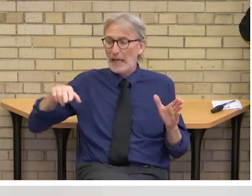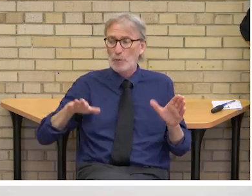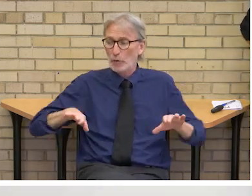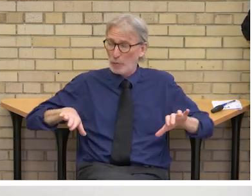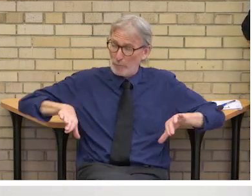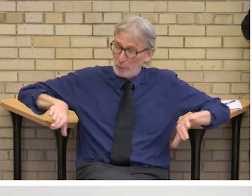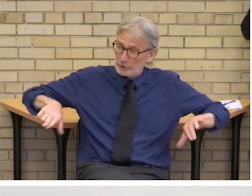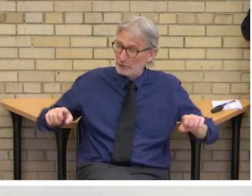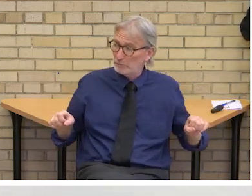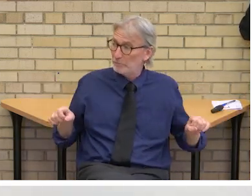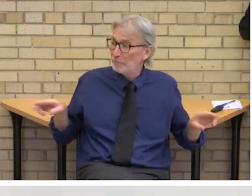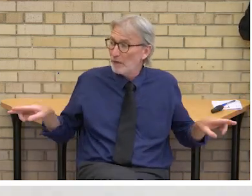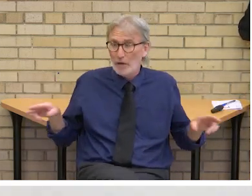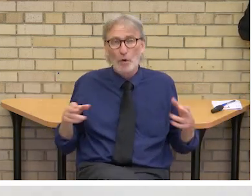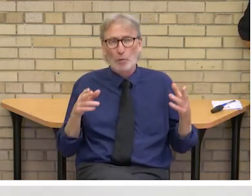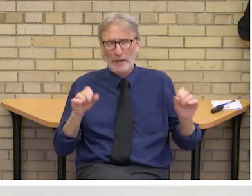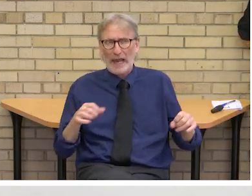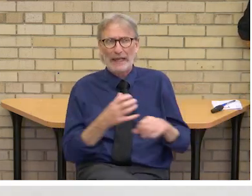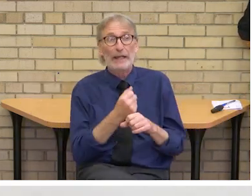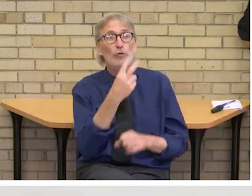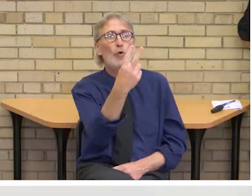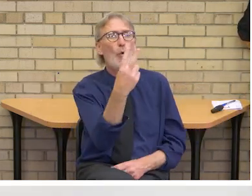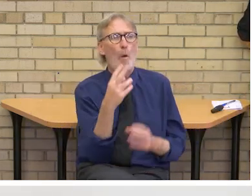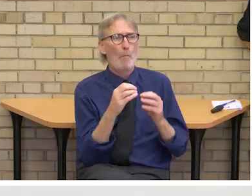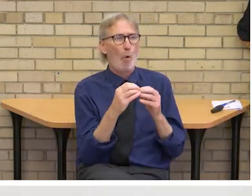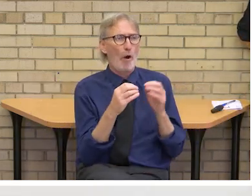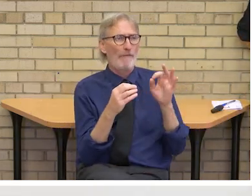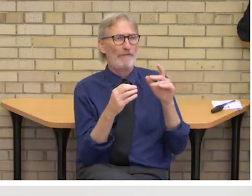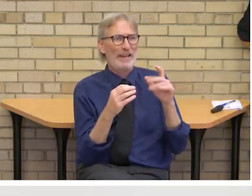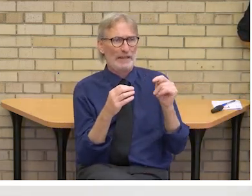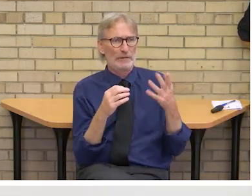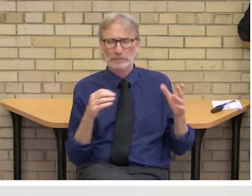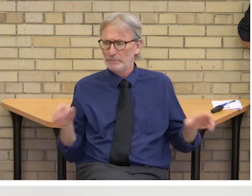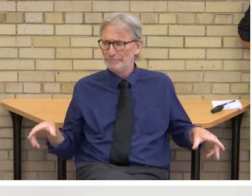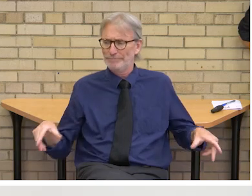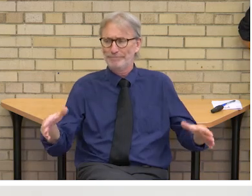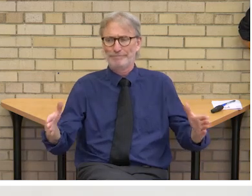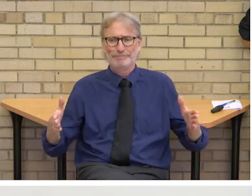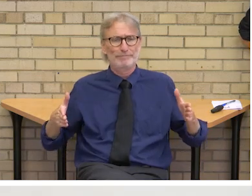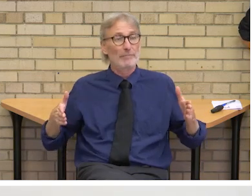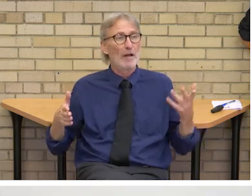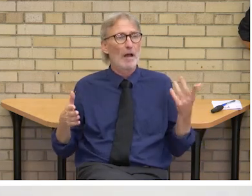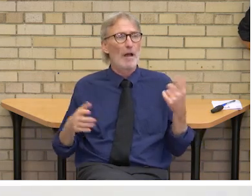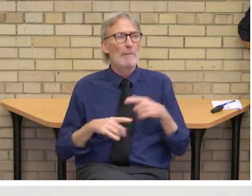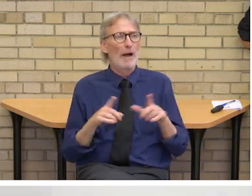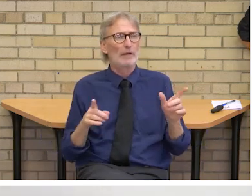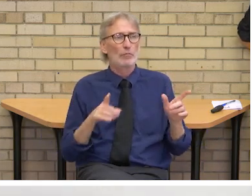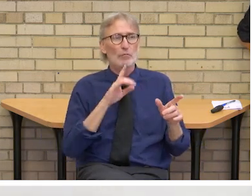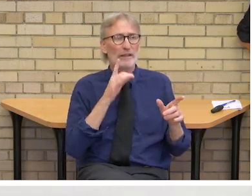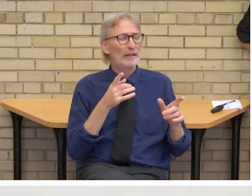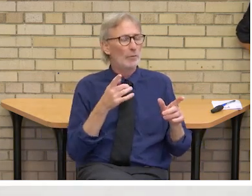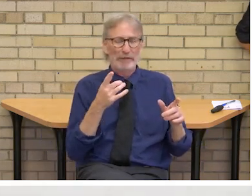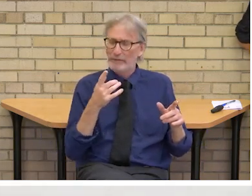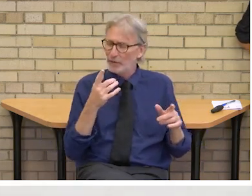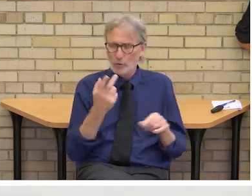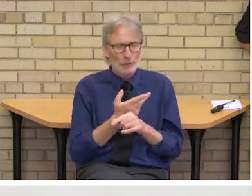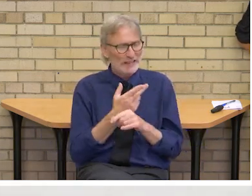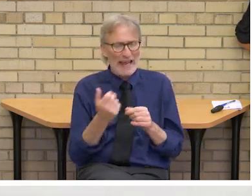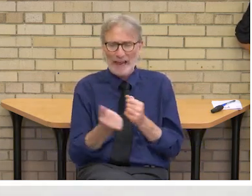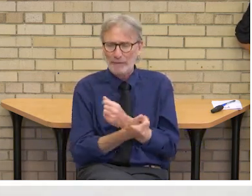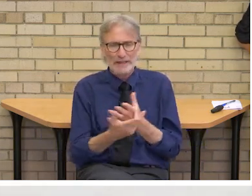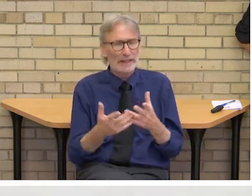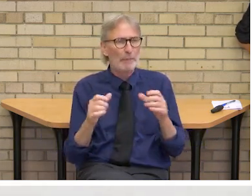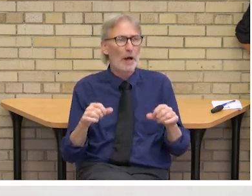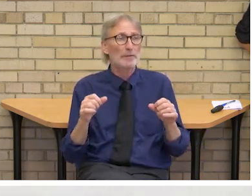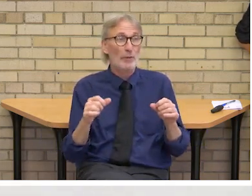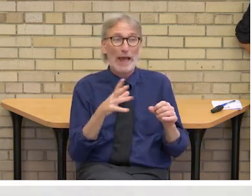we squeezed an extra 2 feet out of the curb to curb width. Like we literally like squeezed every bit out of this, and I think we even